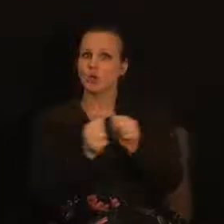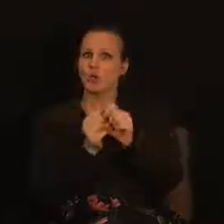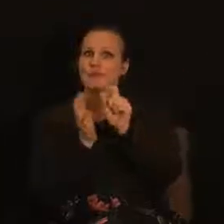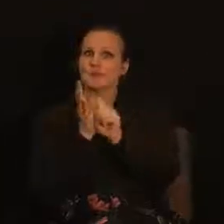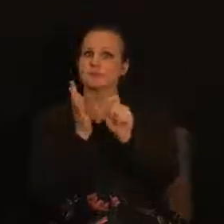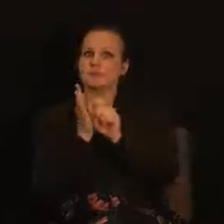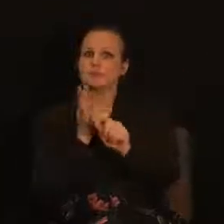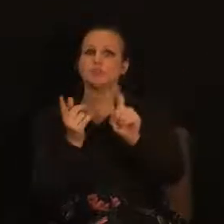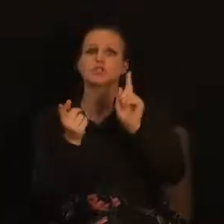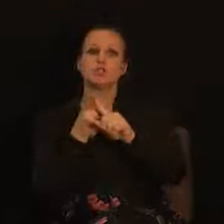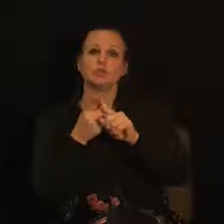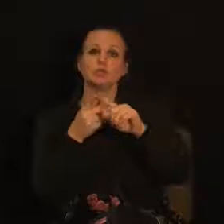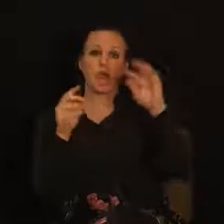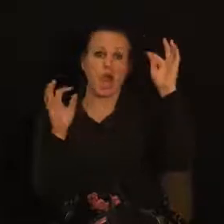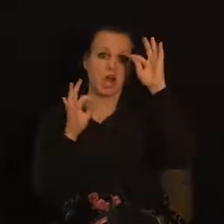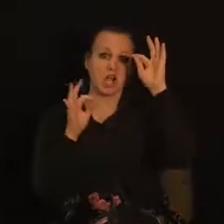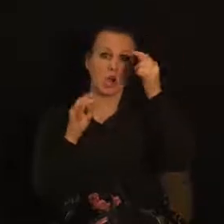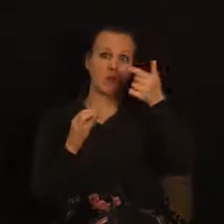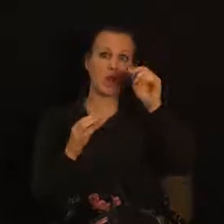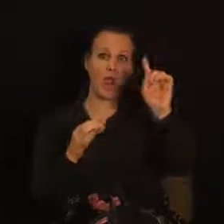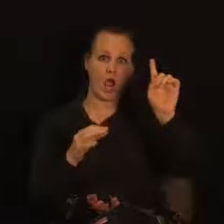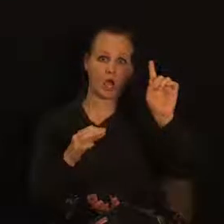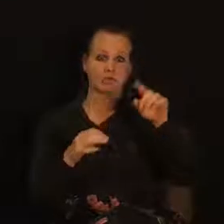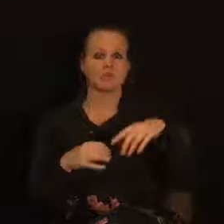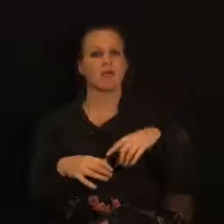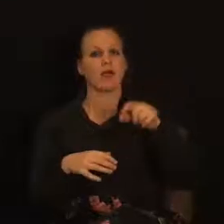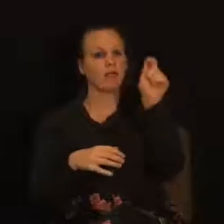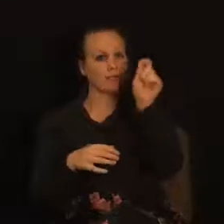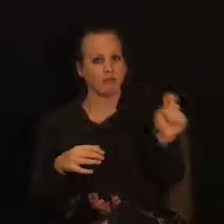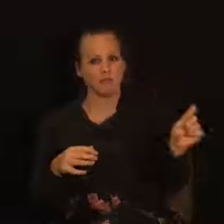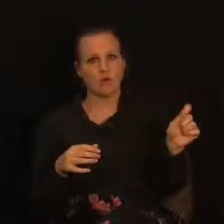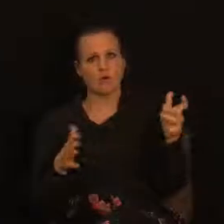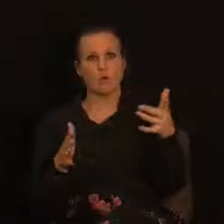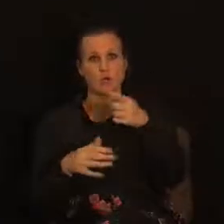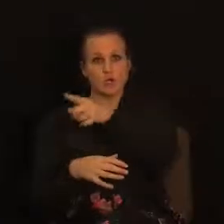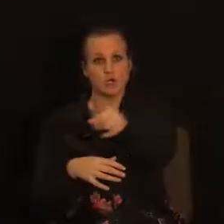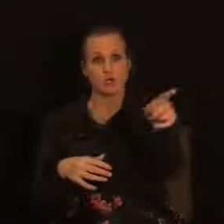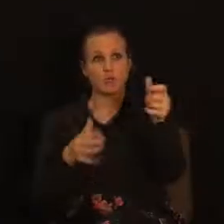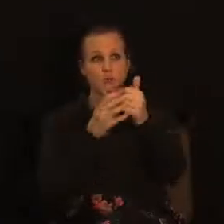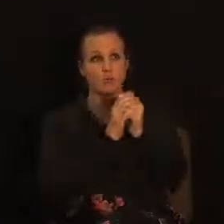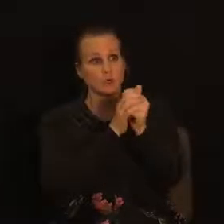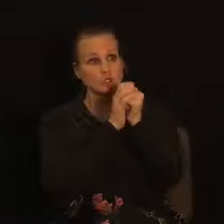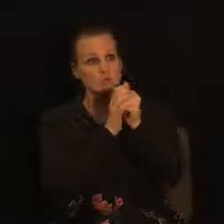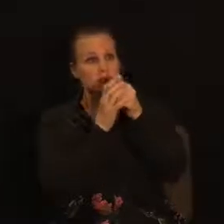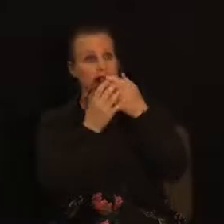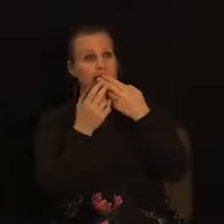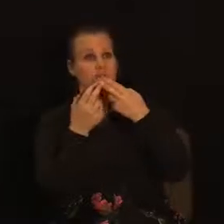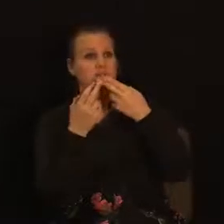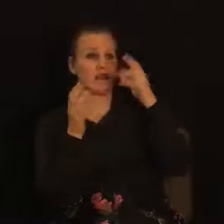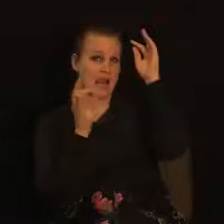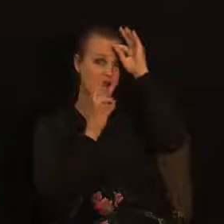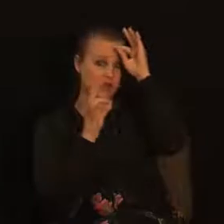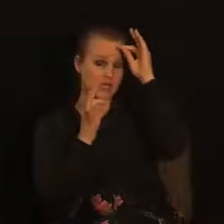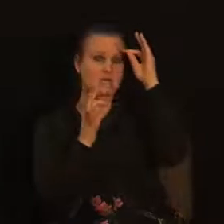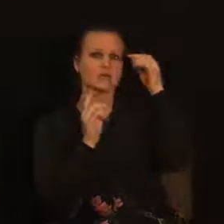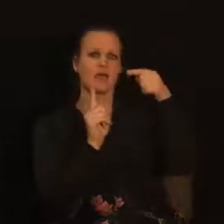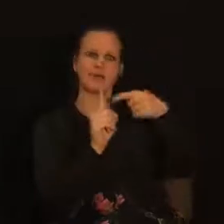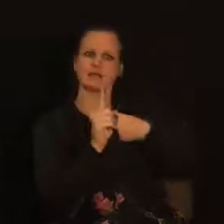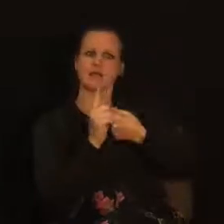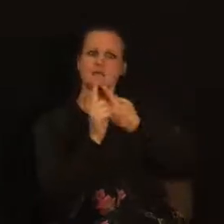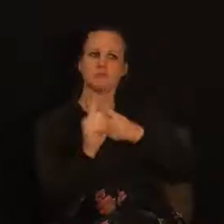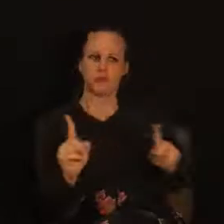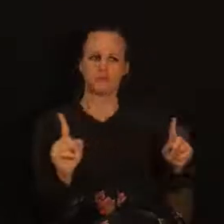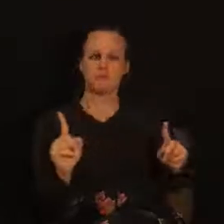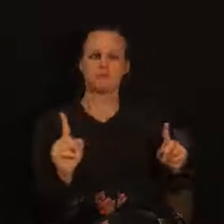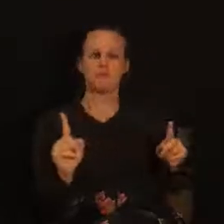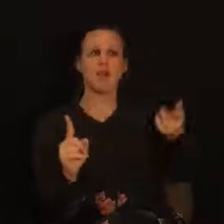an unknown God. Therefore, what you worship in ignorance, this I proclaim to you. The God who made the world